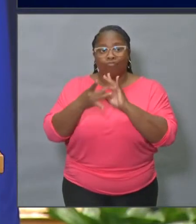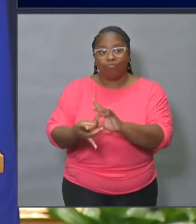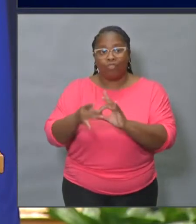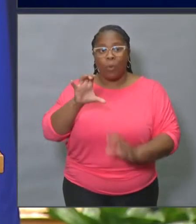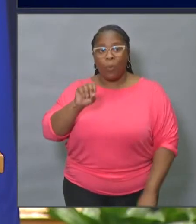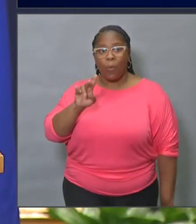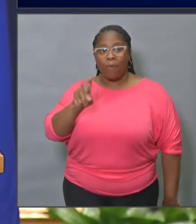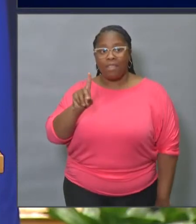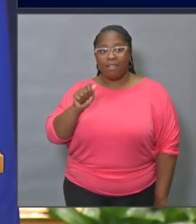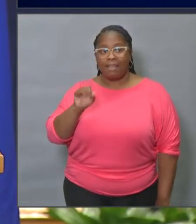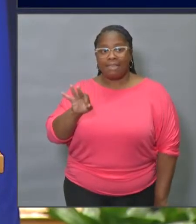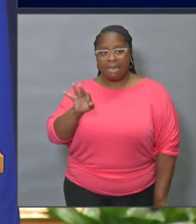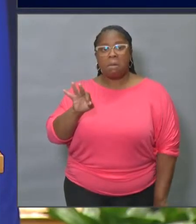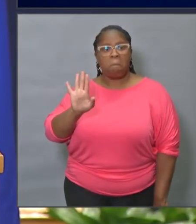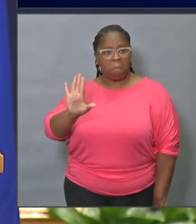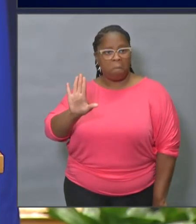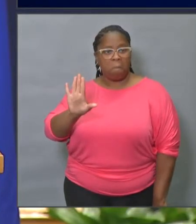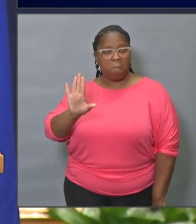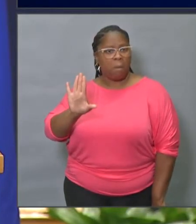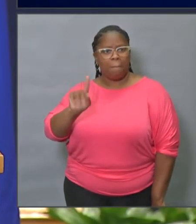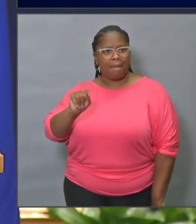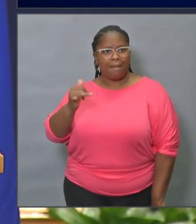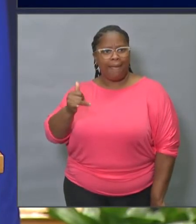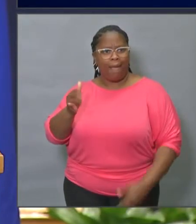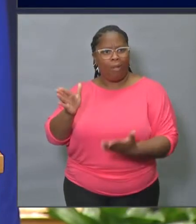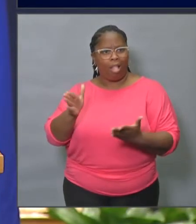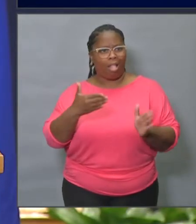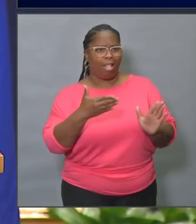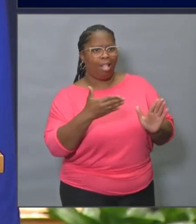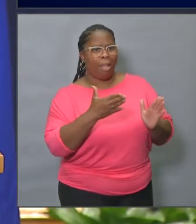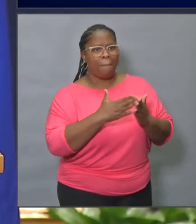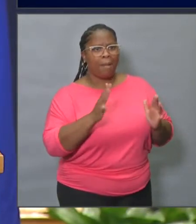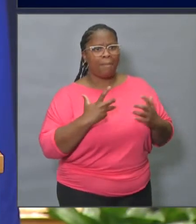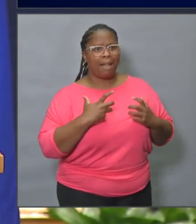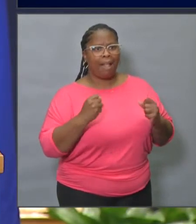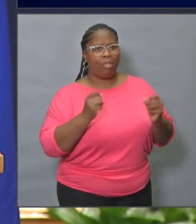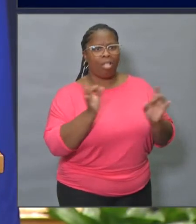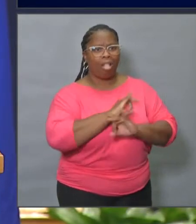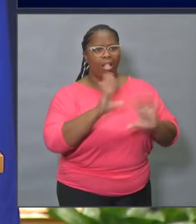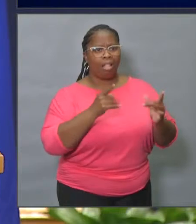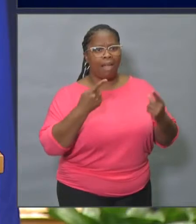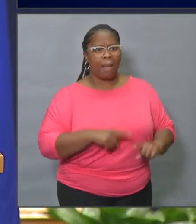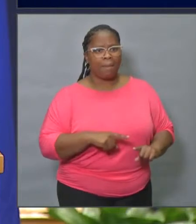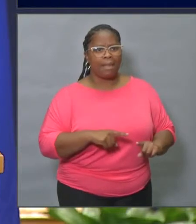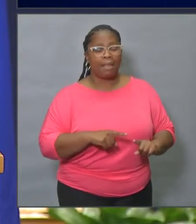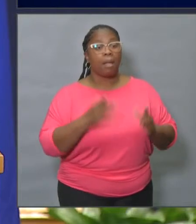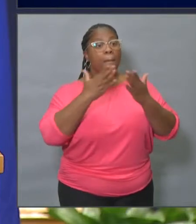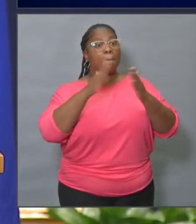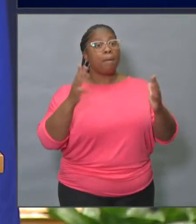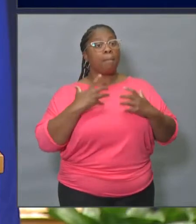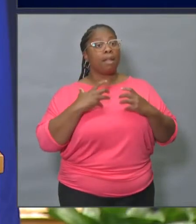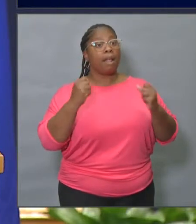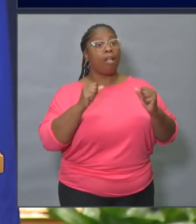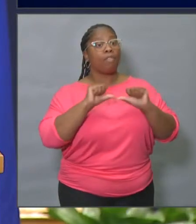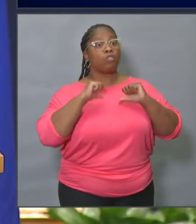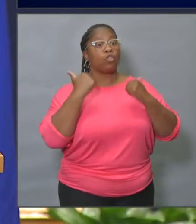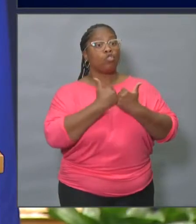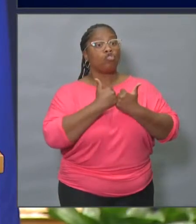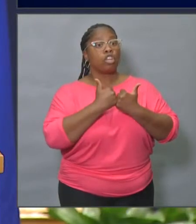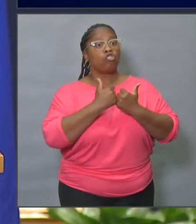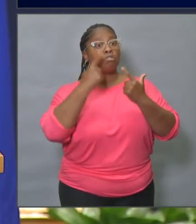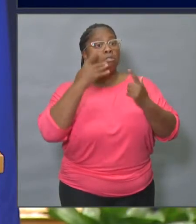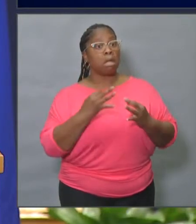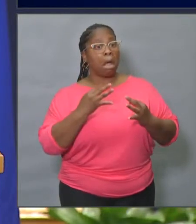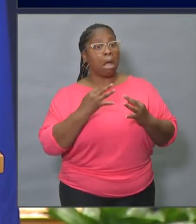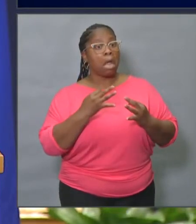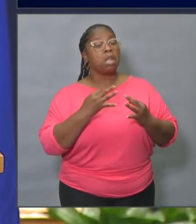another public health crisis highlighted. According to the National Public Health Association, addressing law enforcement violence should be a